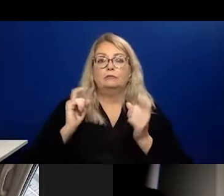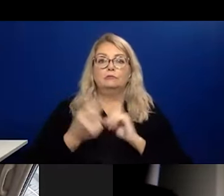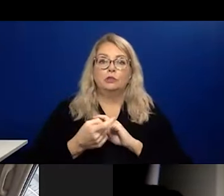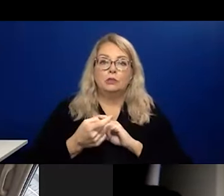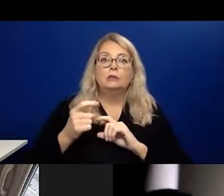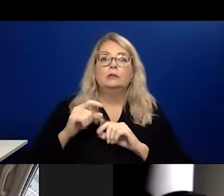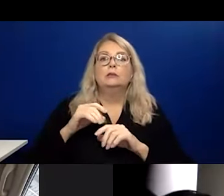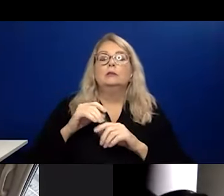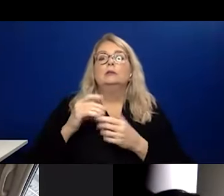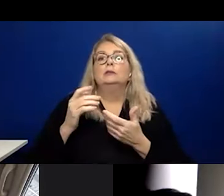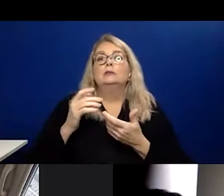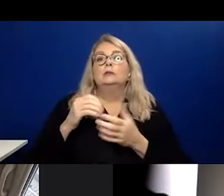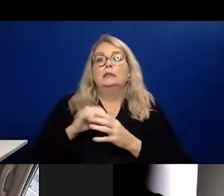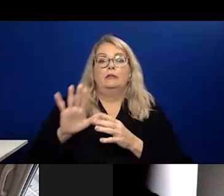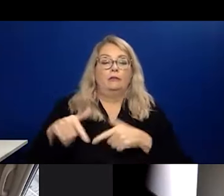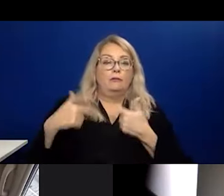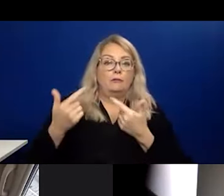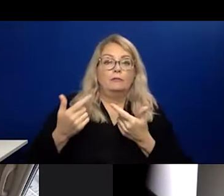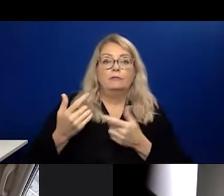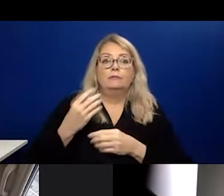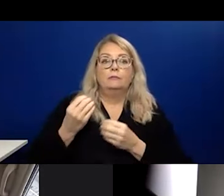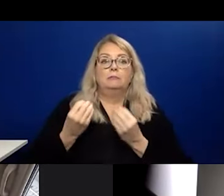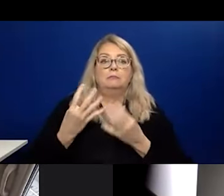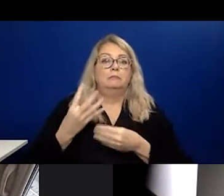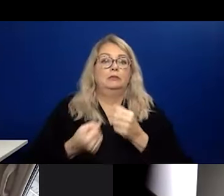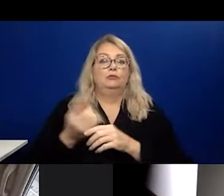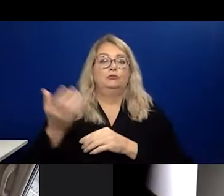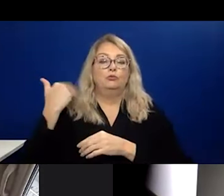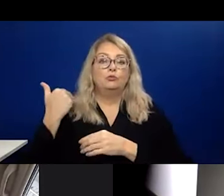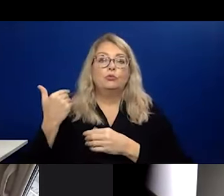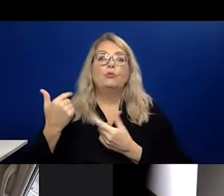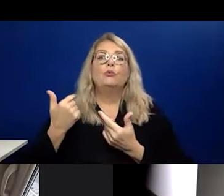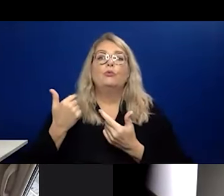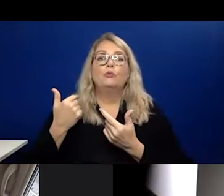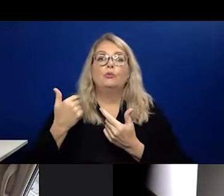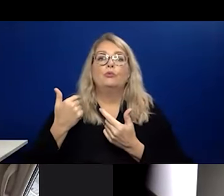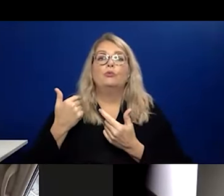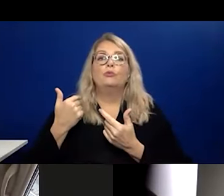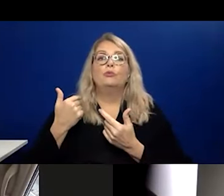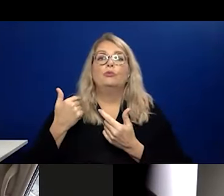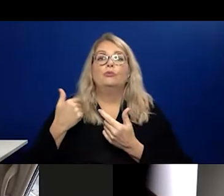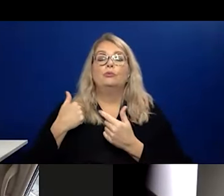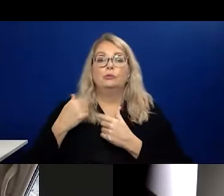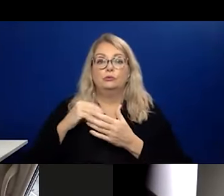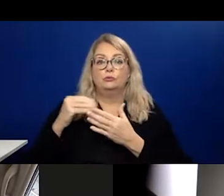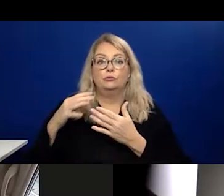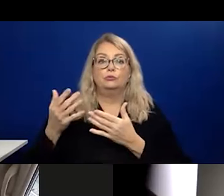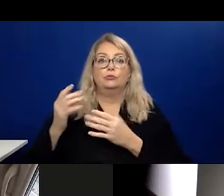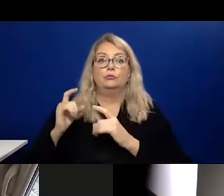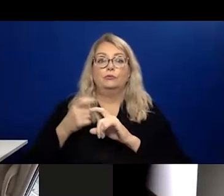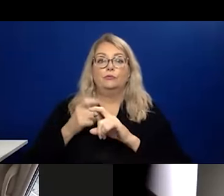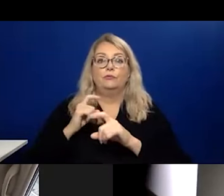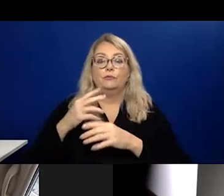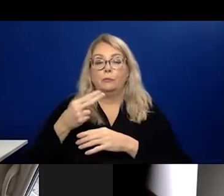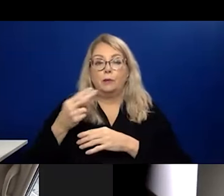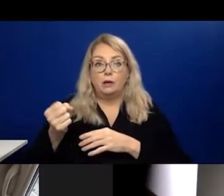was relevant. Years ago, going out to California in the high schools, there was a couple students who